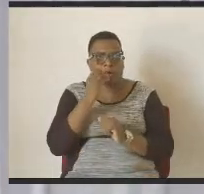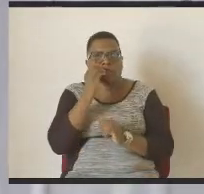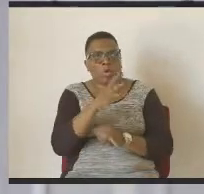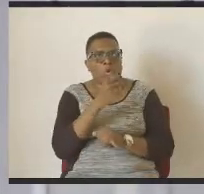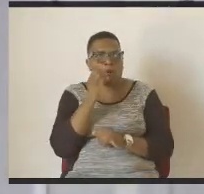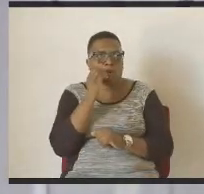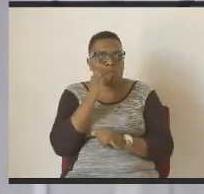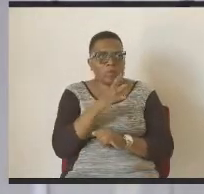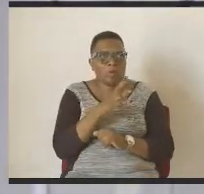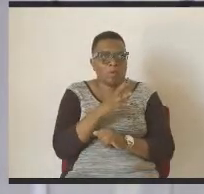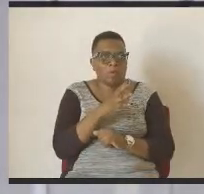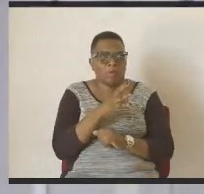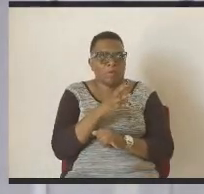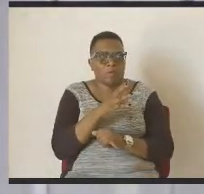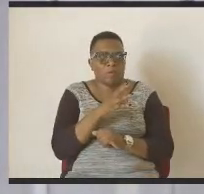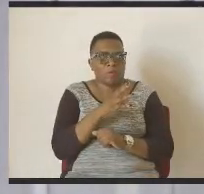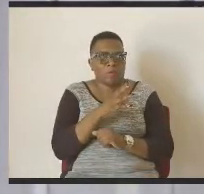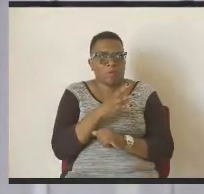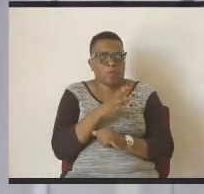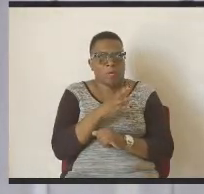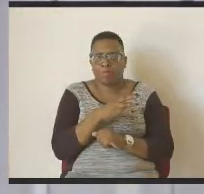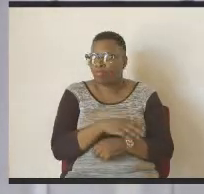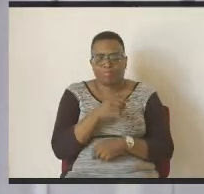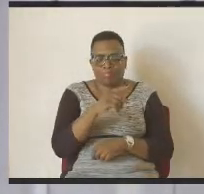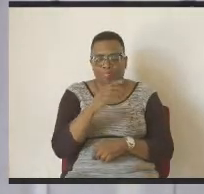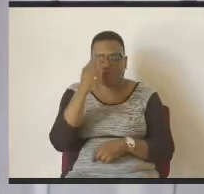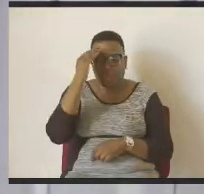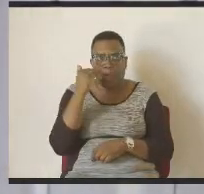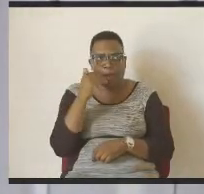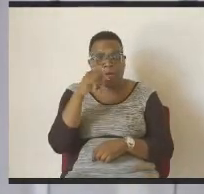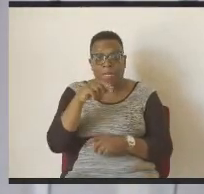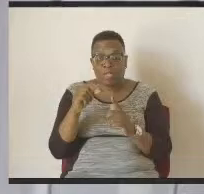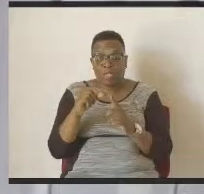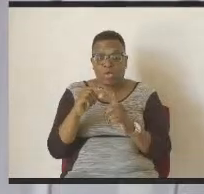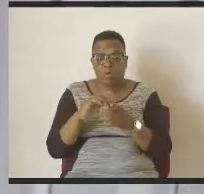him, wagging their heads. This is the word of the Lord.